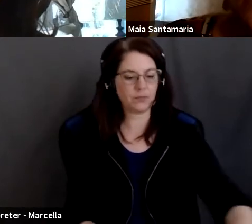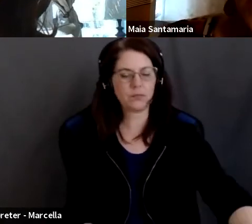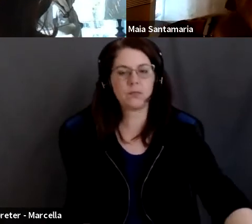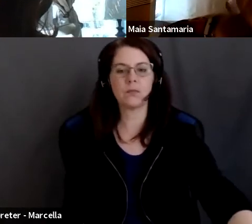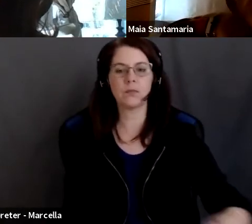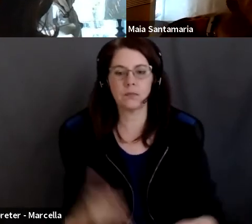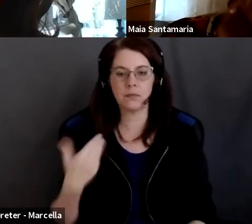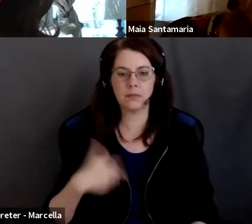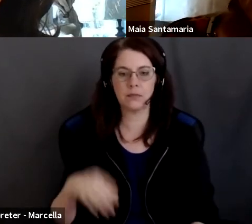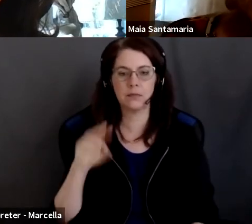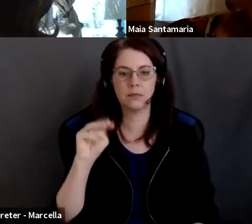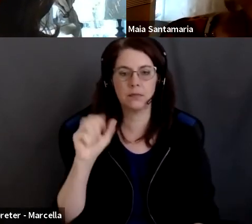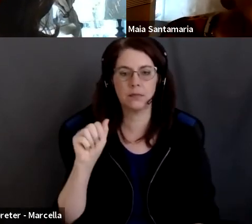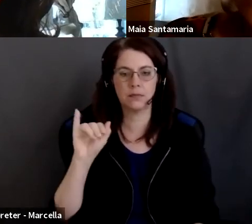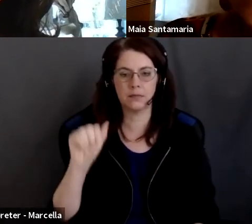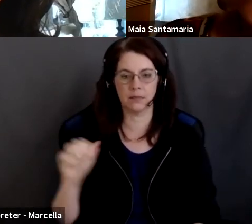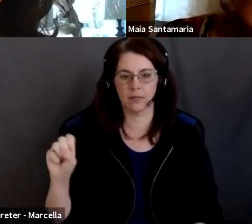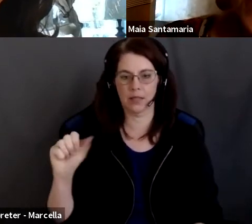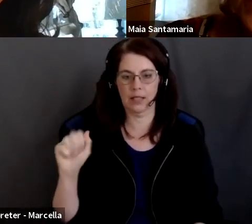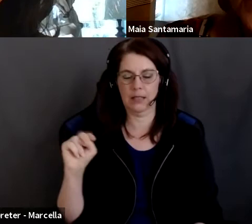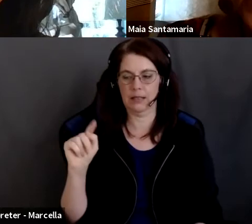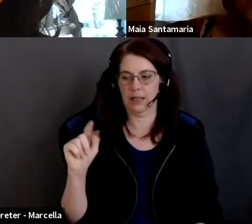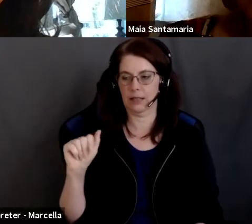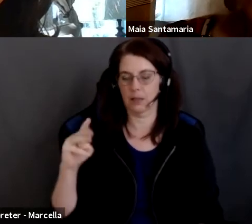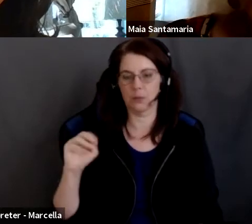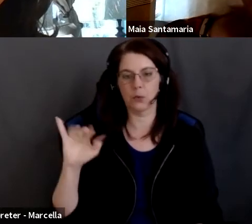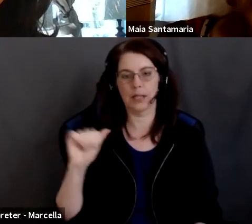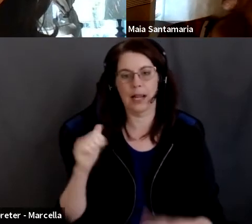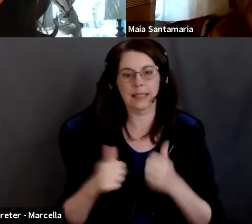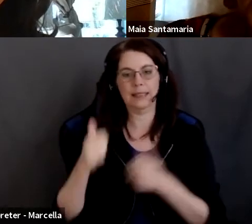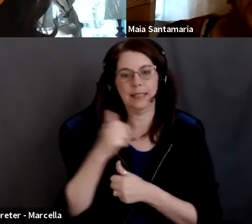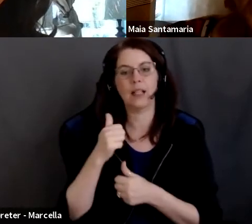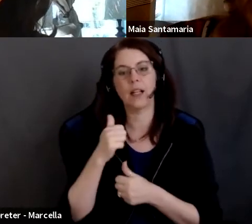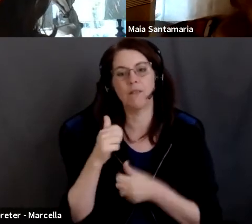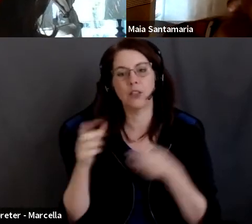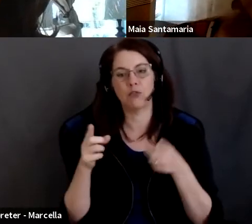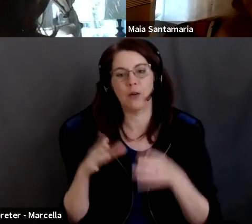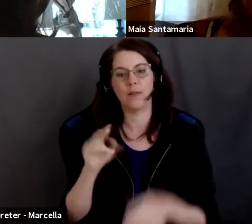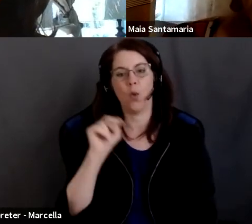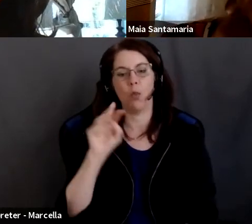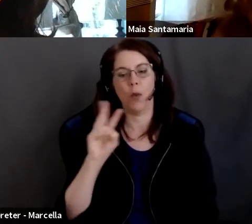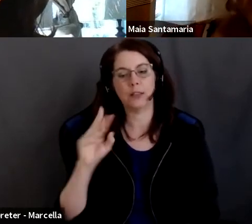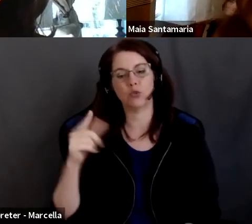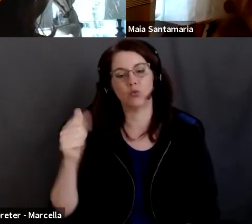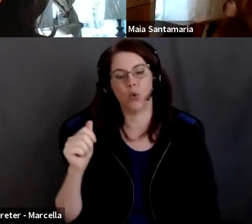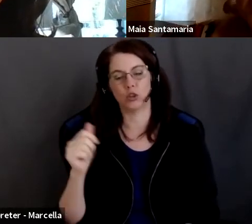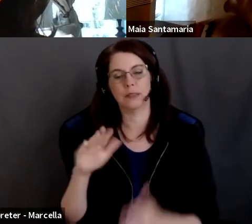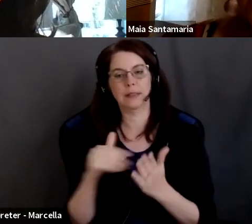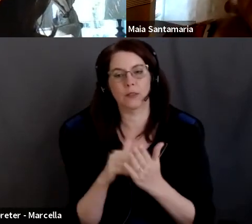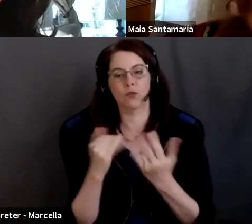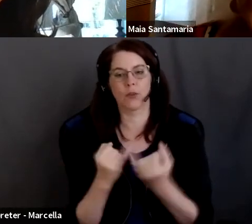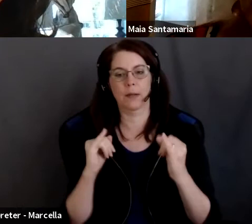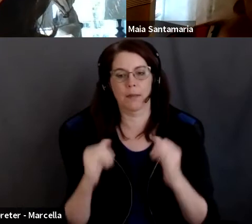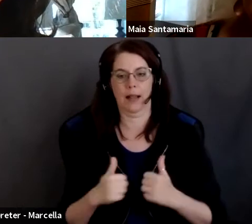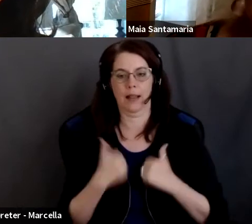I am Maya Santa Maria, the Executive Director of the Northwest Georgia Center for Independent Living